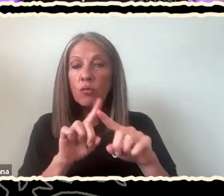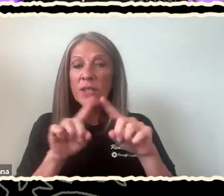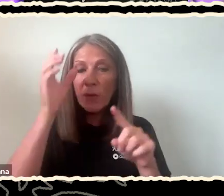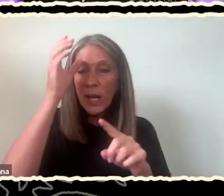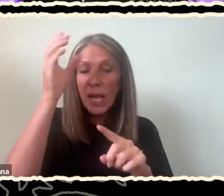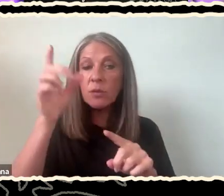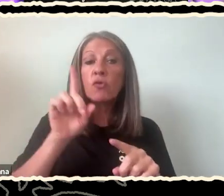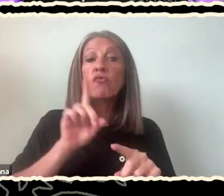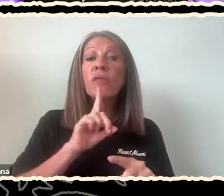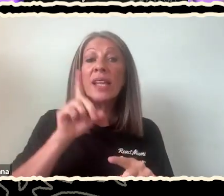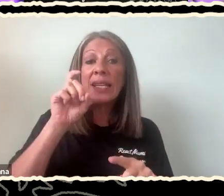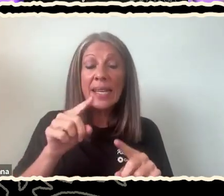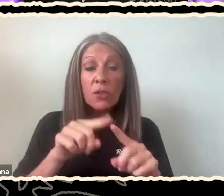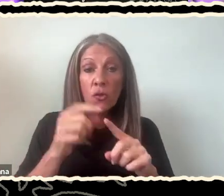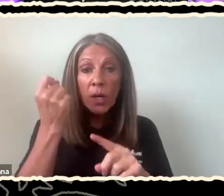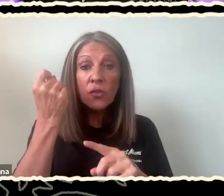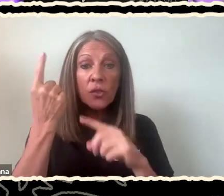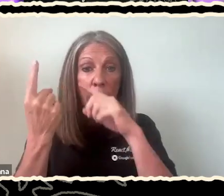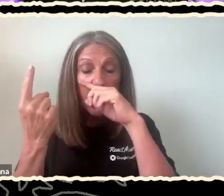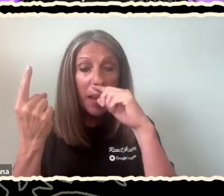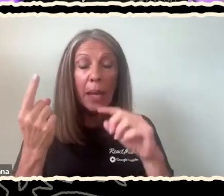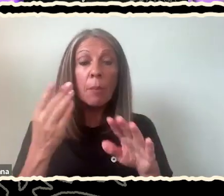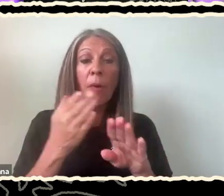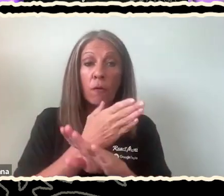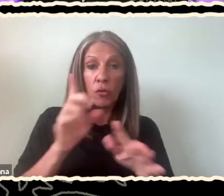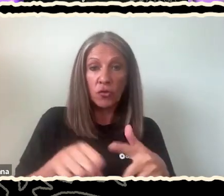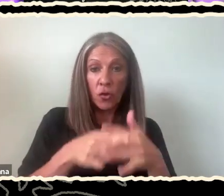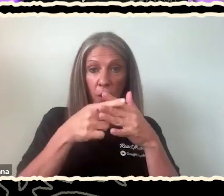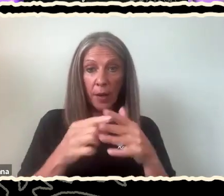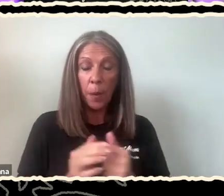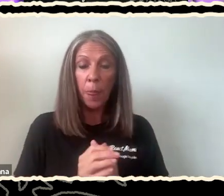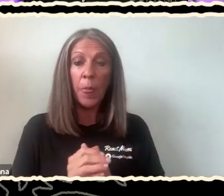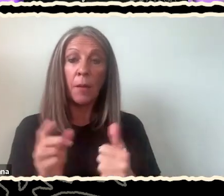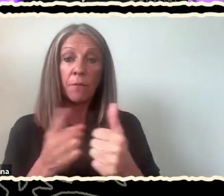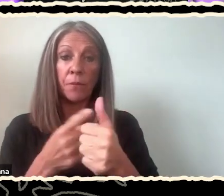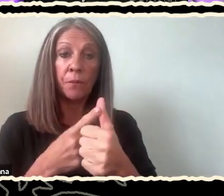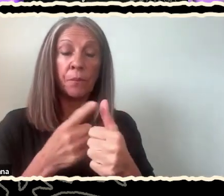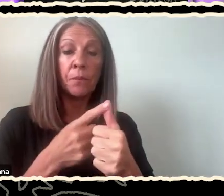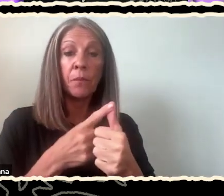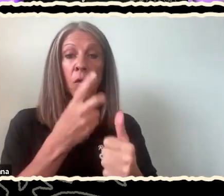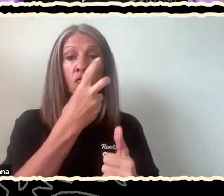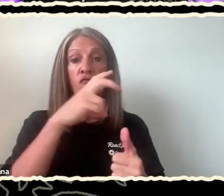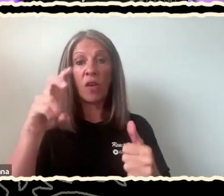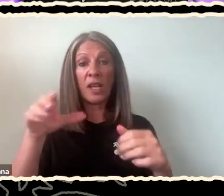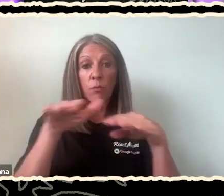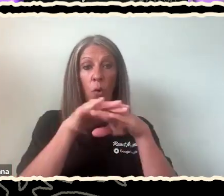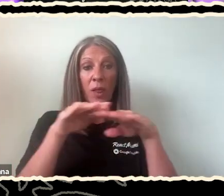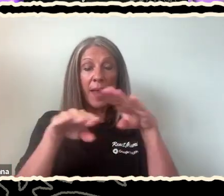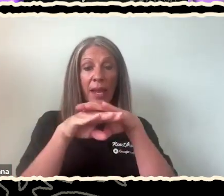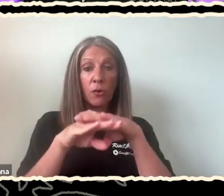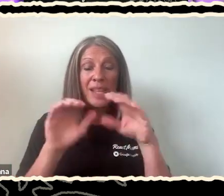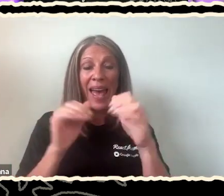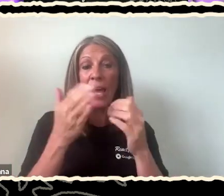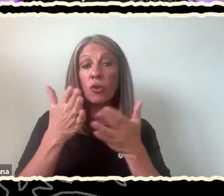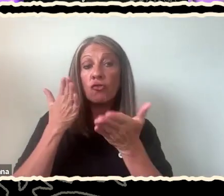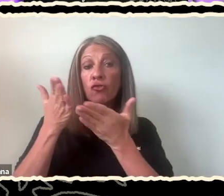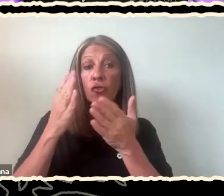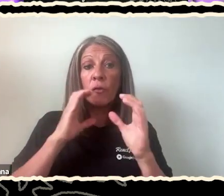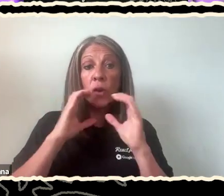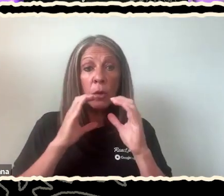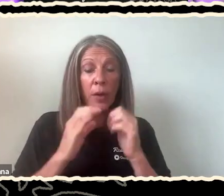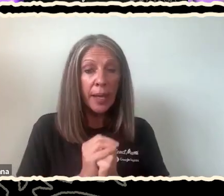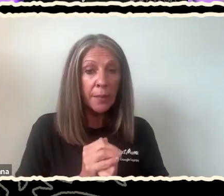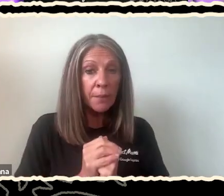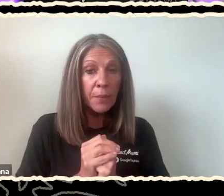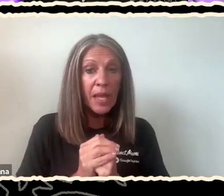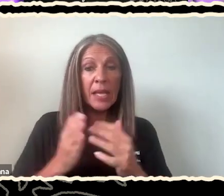that you really need to understand before even getting started. So, for example, like you got transport layers. How does your server communicate,